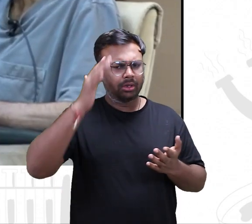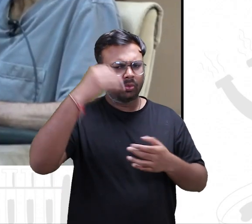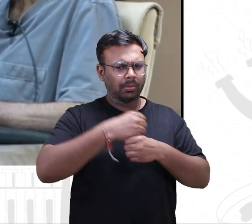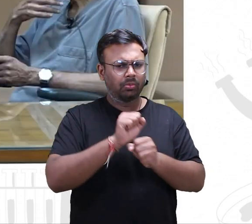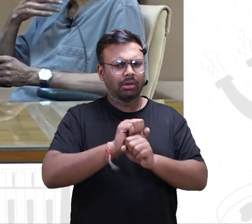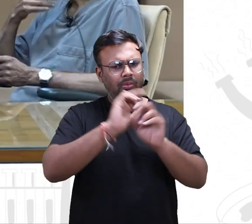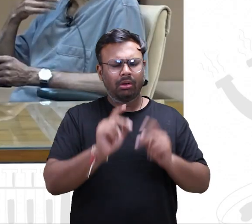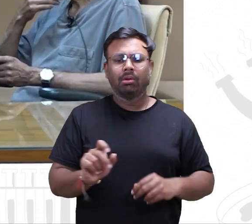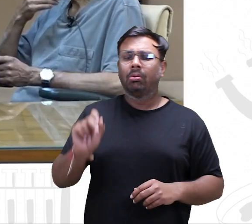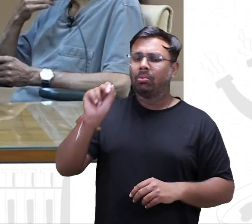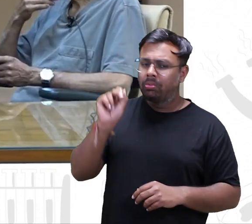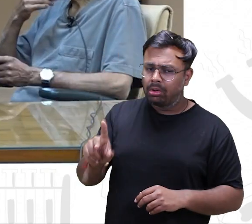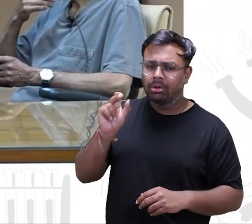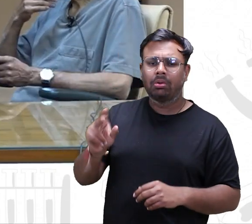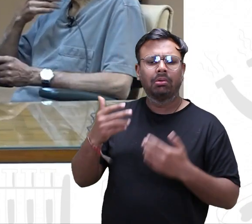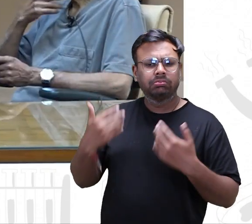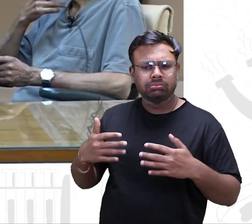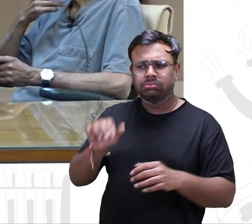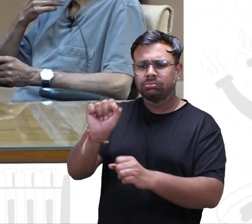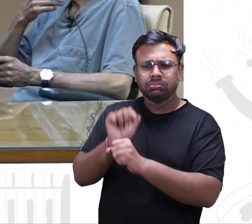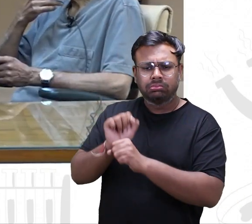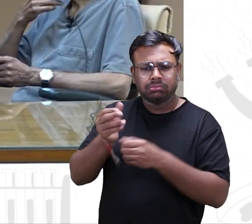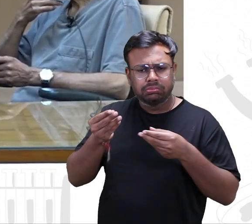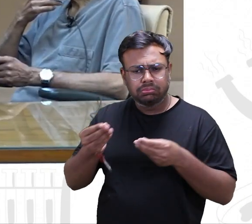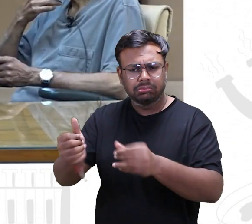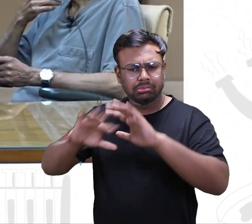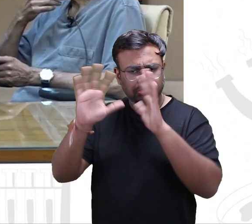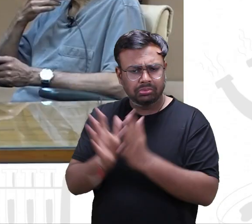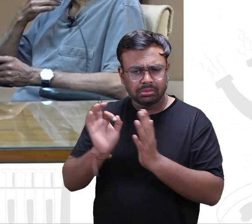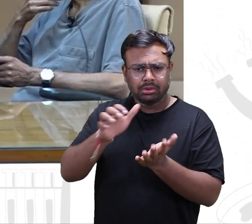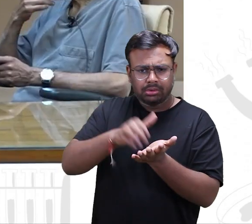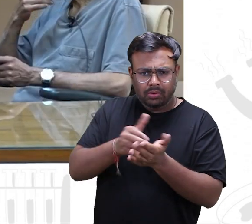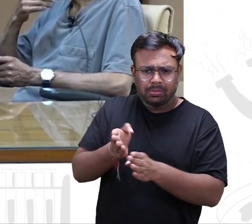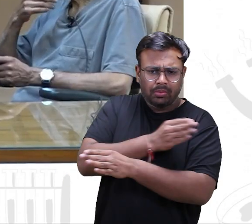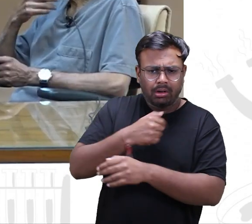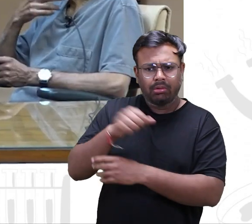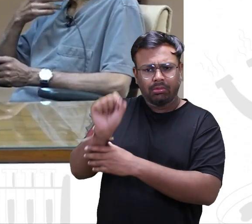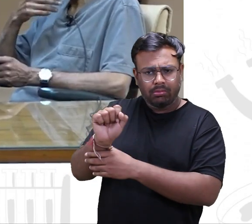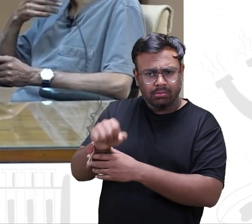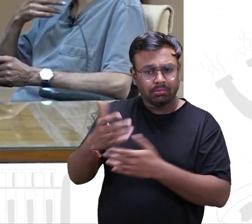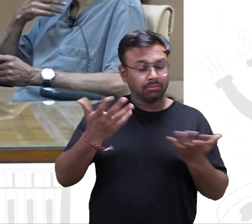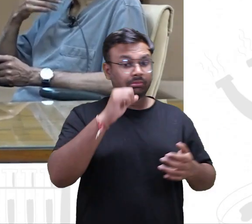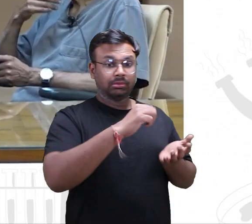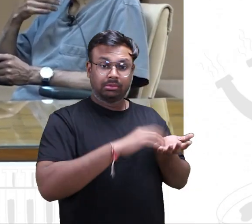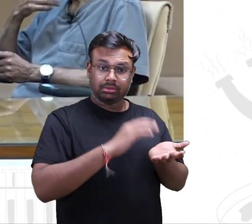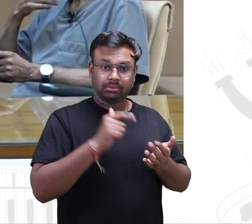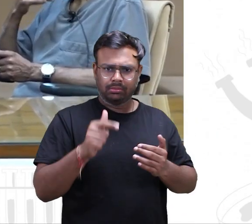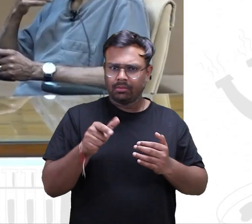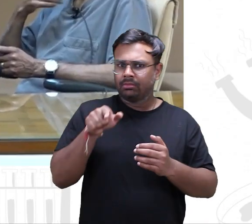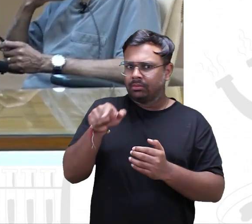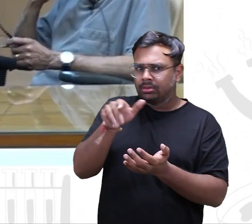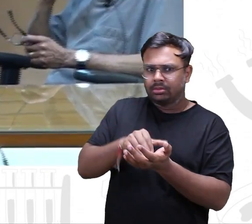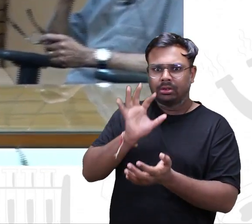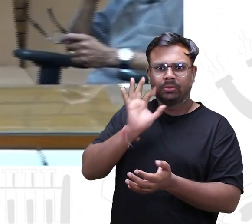everything should work. Okay, it's actually great that your work anyway was in rice, and this. Rice is a staple crop,